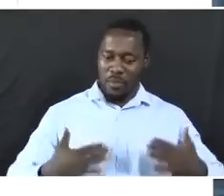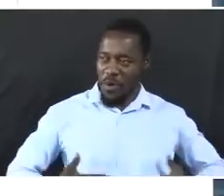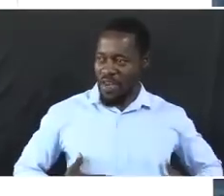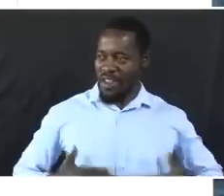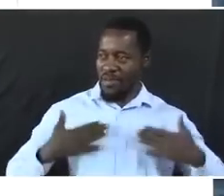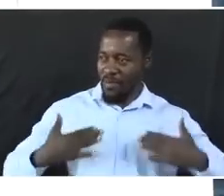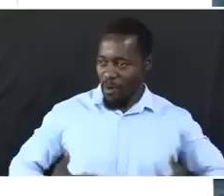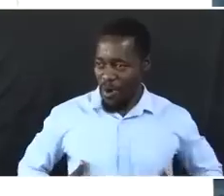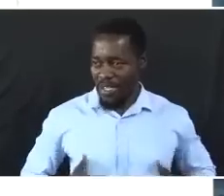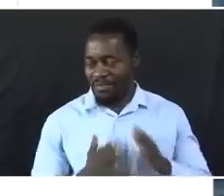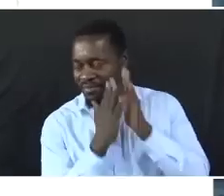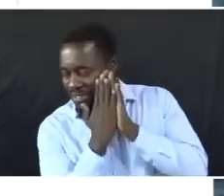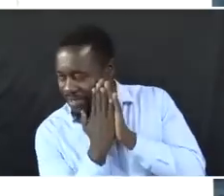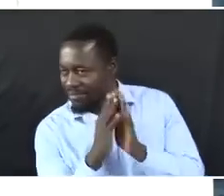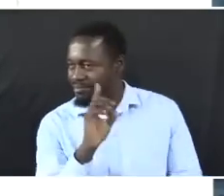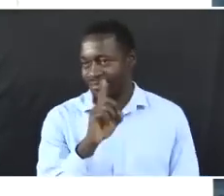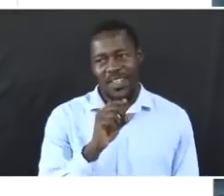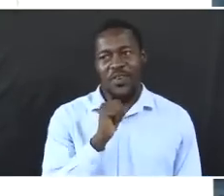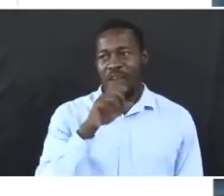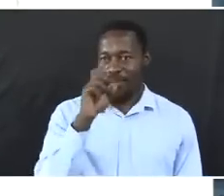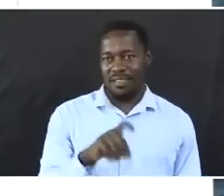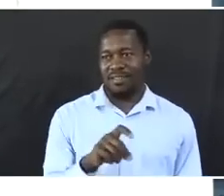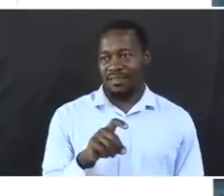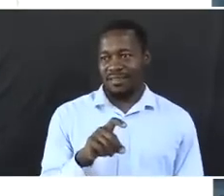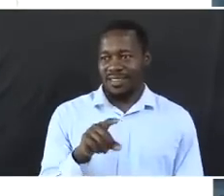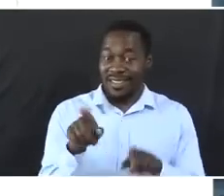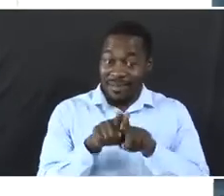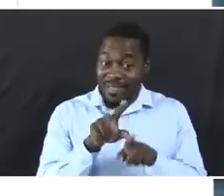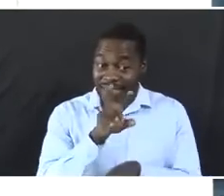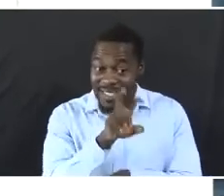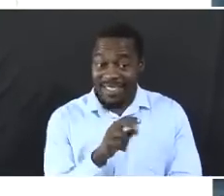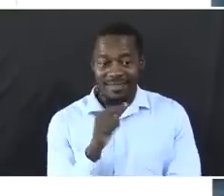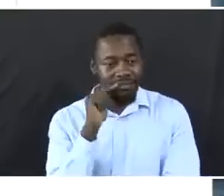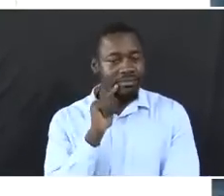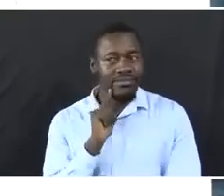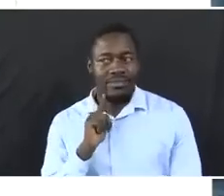divorce. He was making it harder.